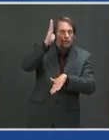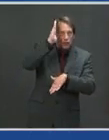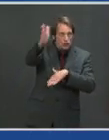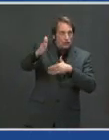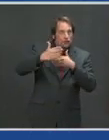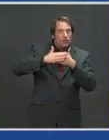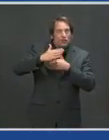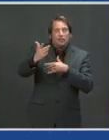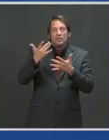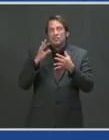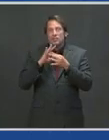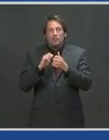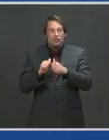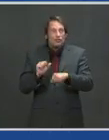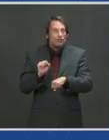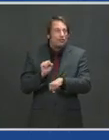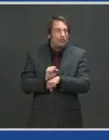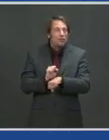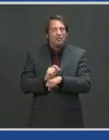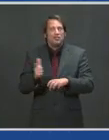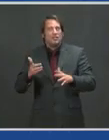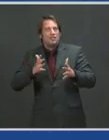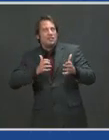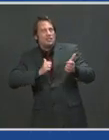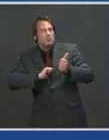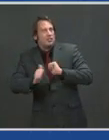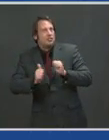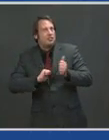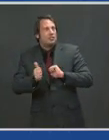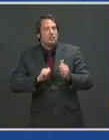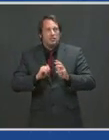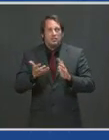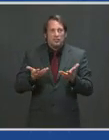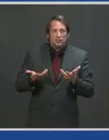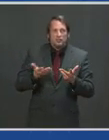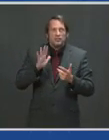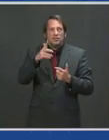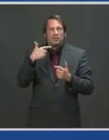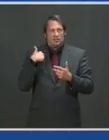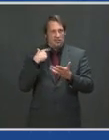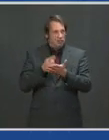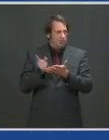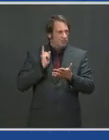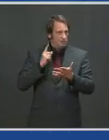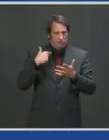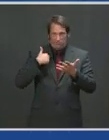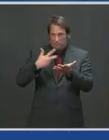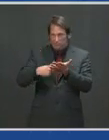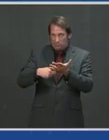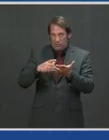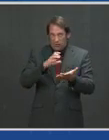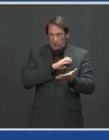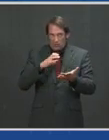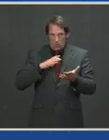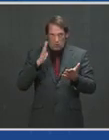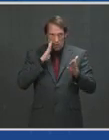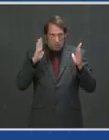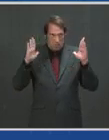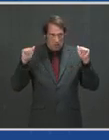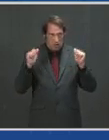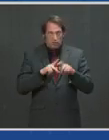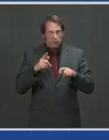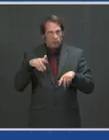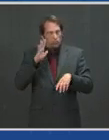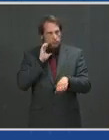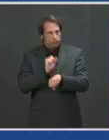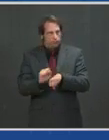American competitiveness. Last week, I said that once Congress is back from recess, I'd get to work right away because